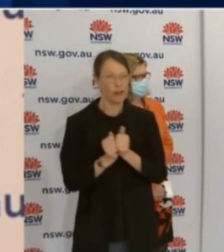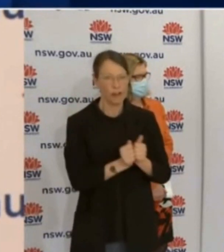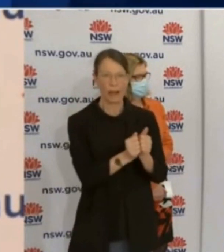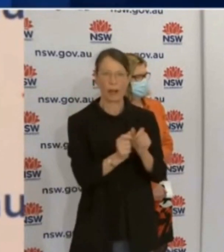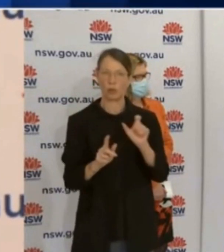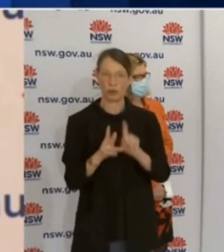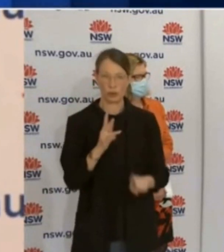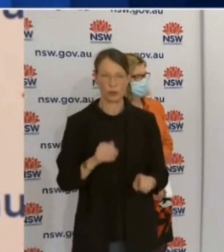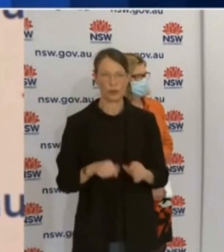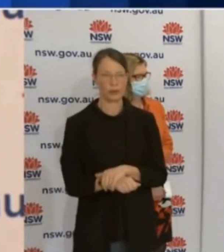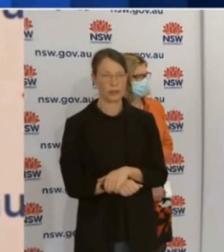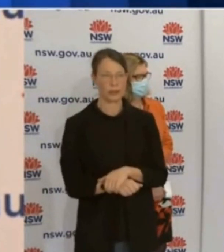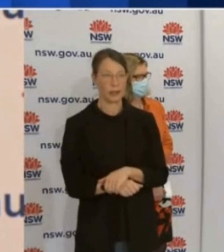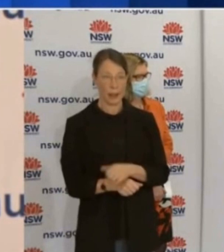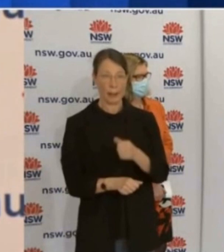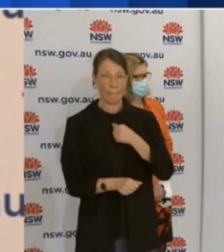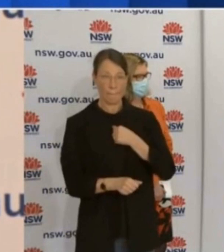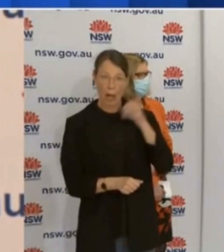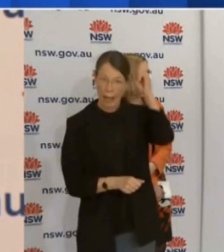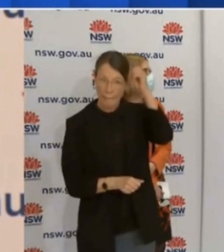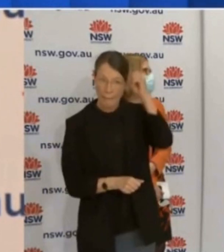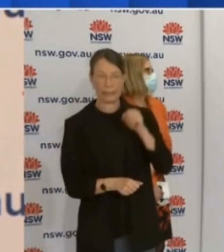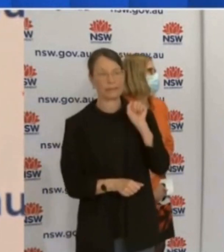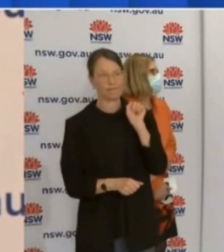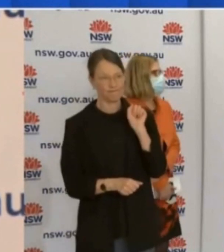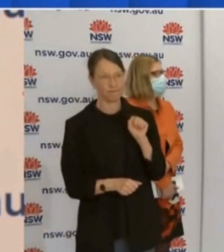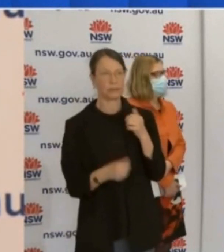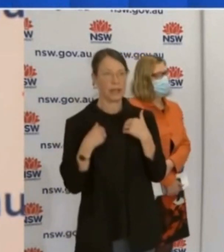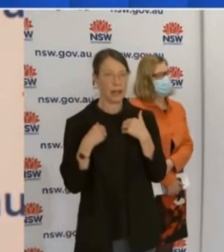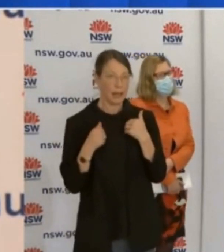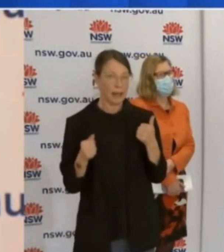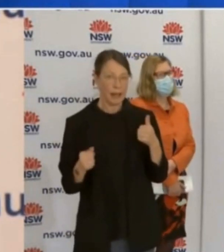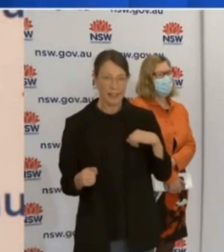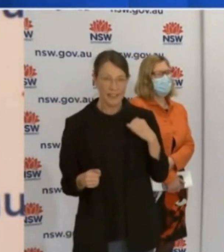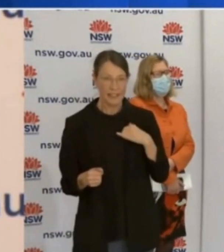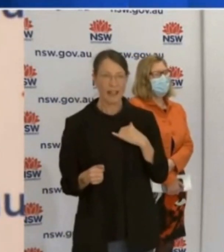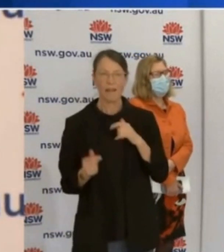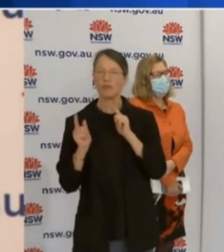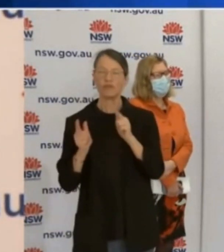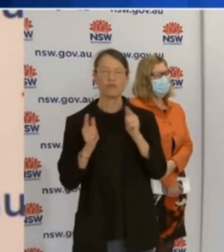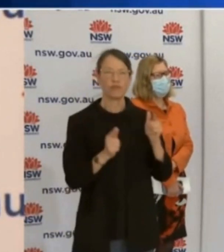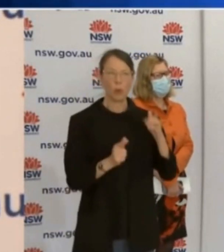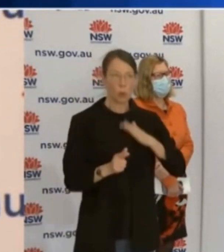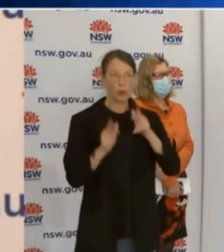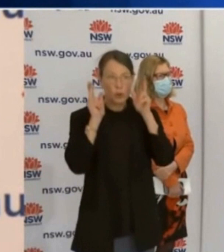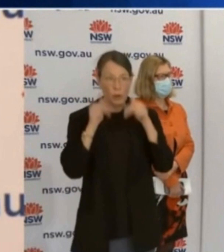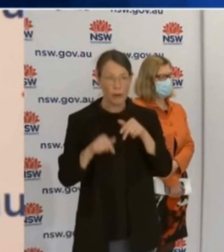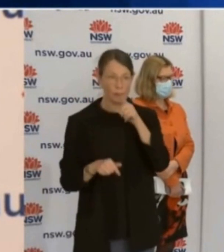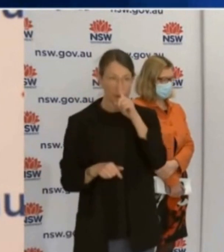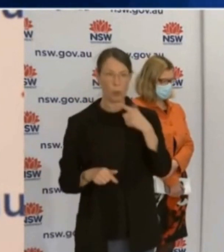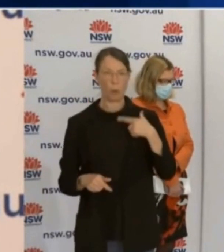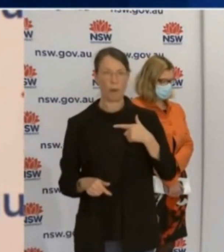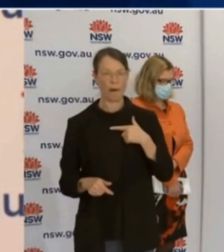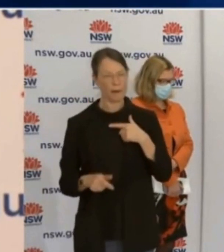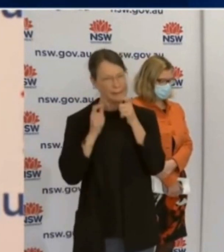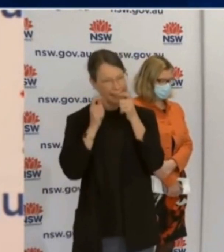But yeah, strong view. My strong view is that health workers they go into the business of looking after people because they care about them.